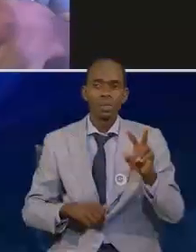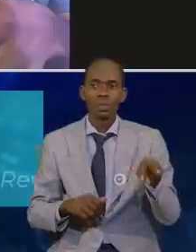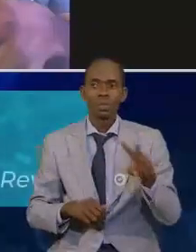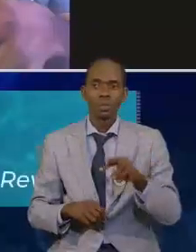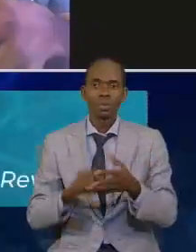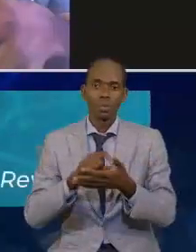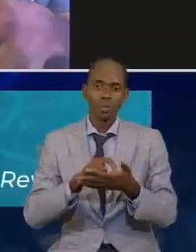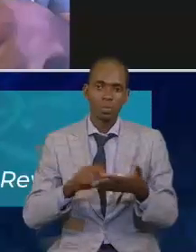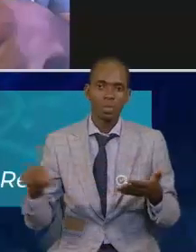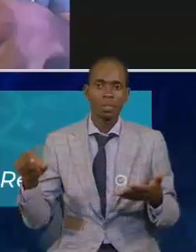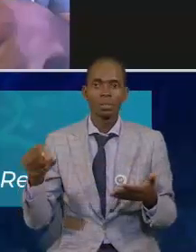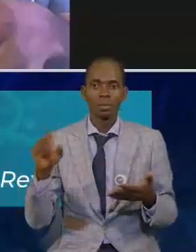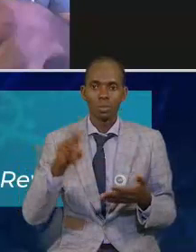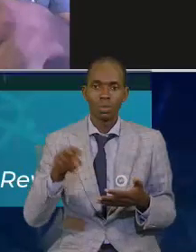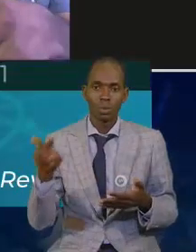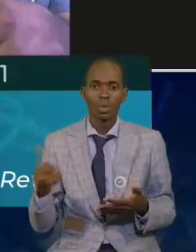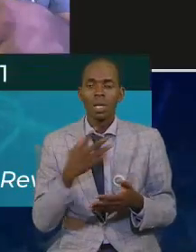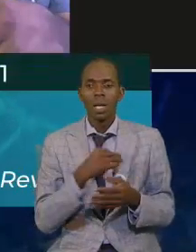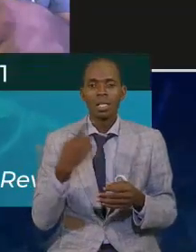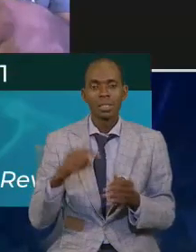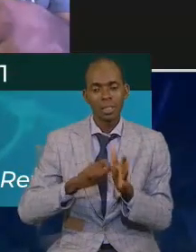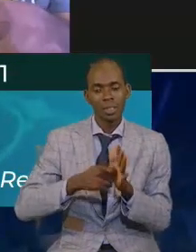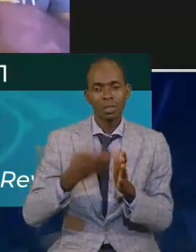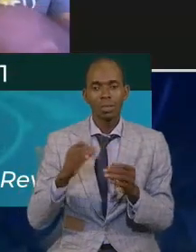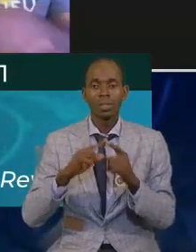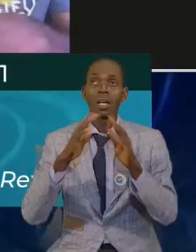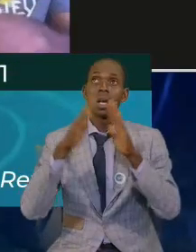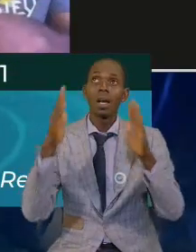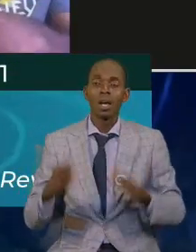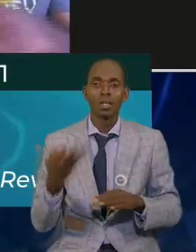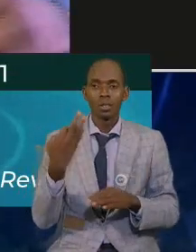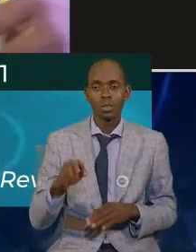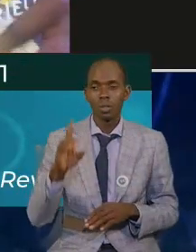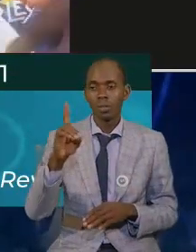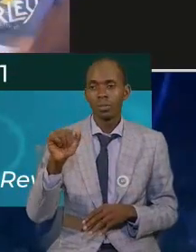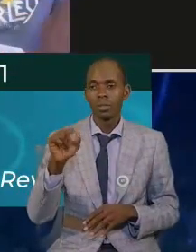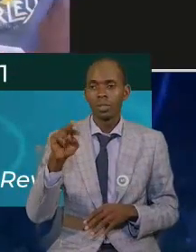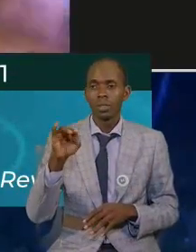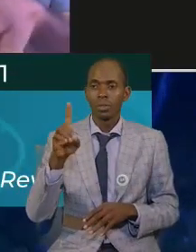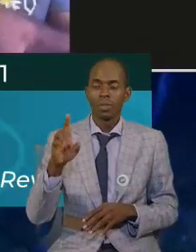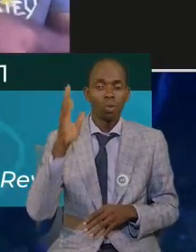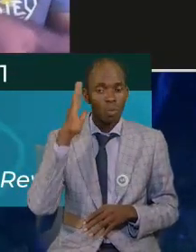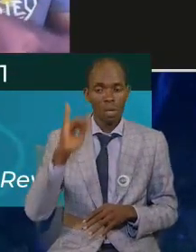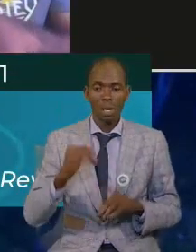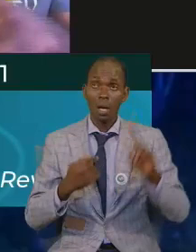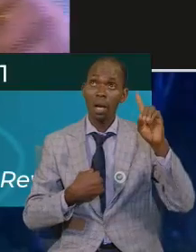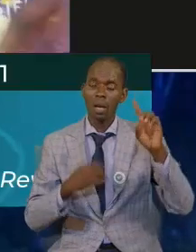And the key of the house of David will I lay upon his shoulder.